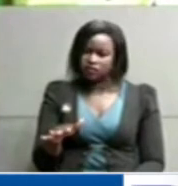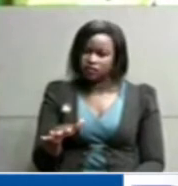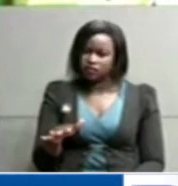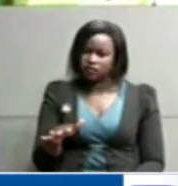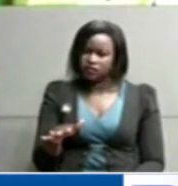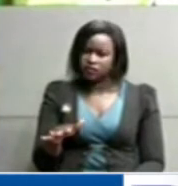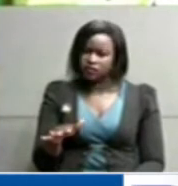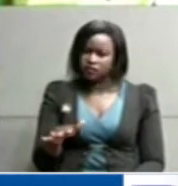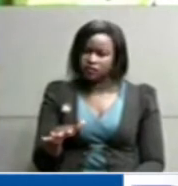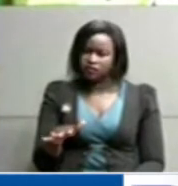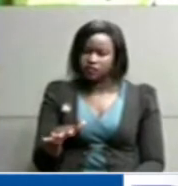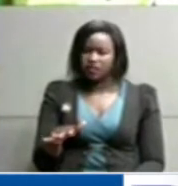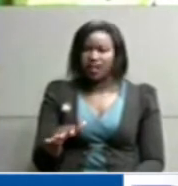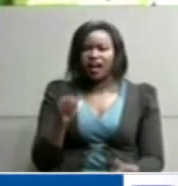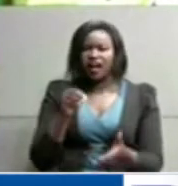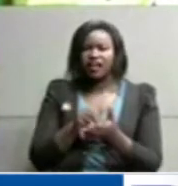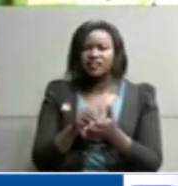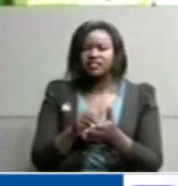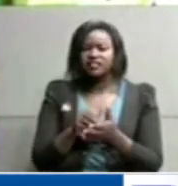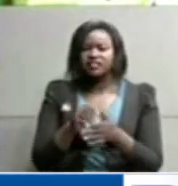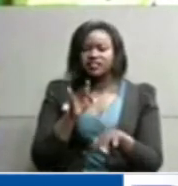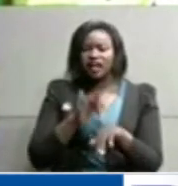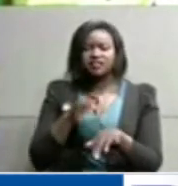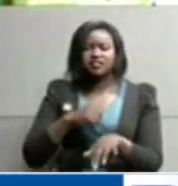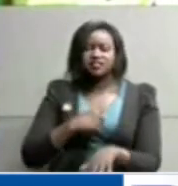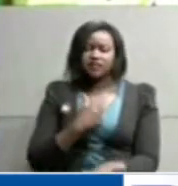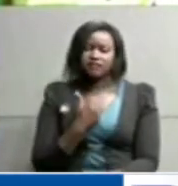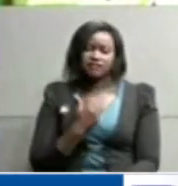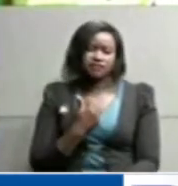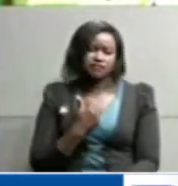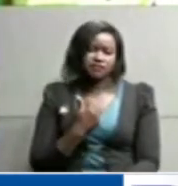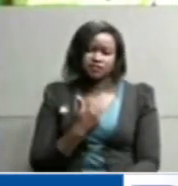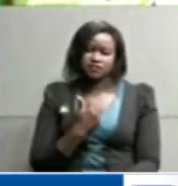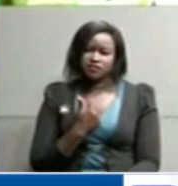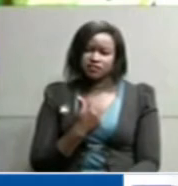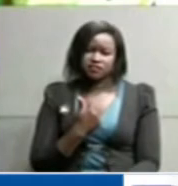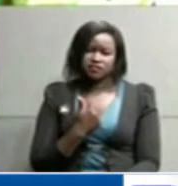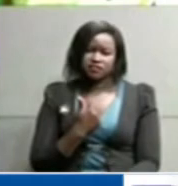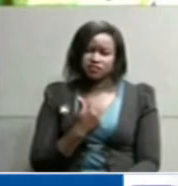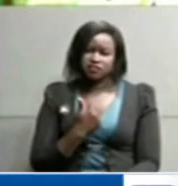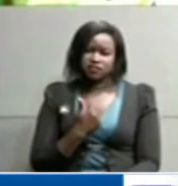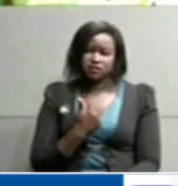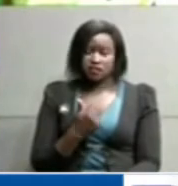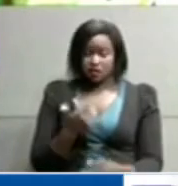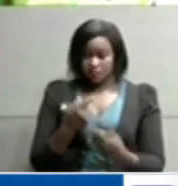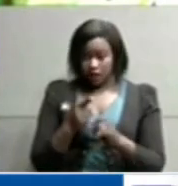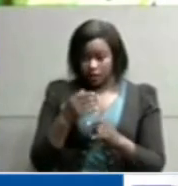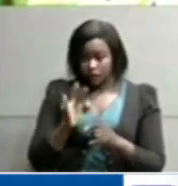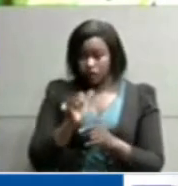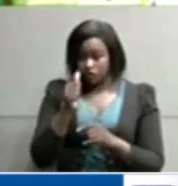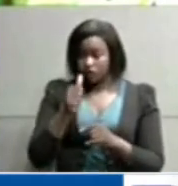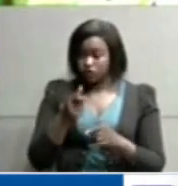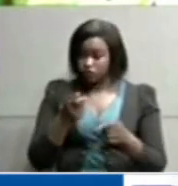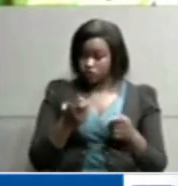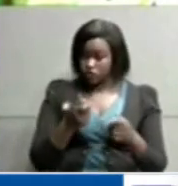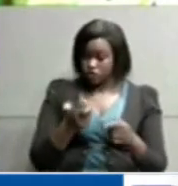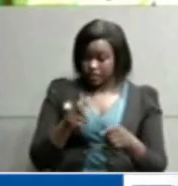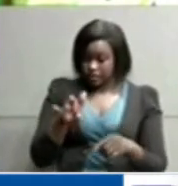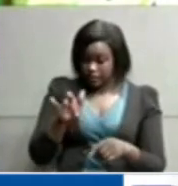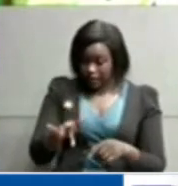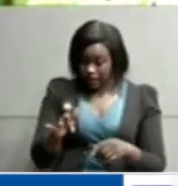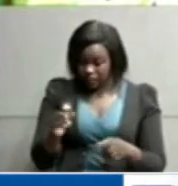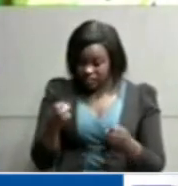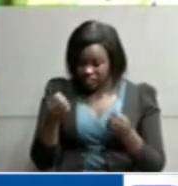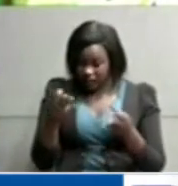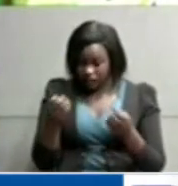the not touching yourself in the sensitive parts, you eliminate, and the washing,